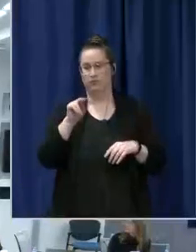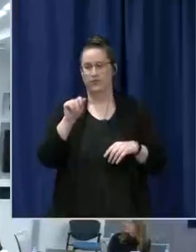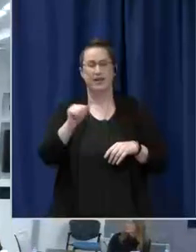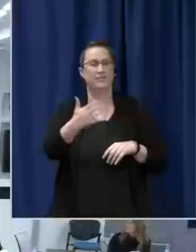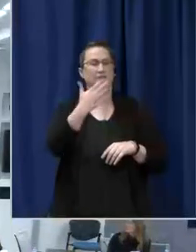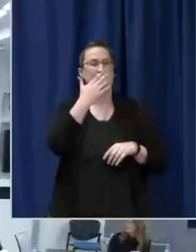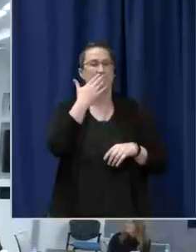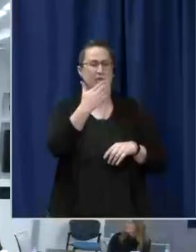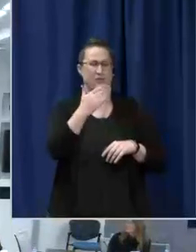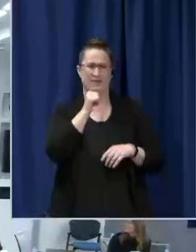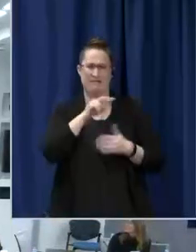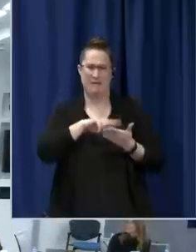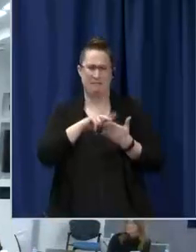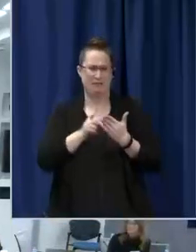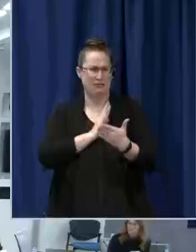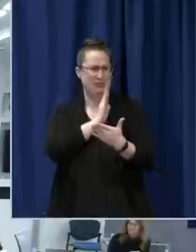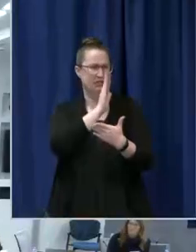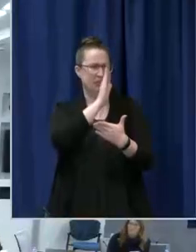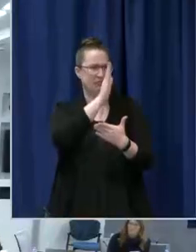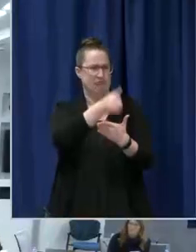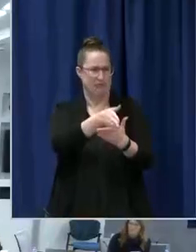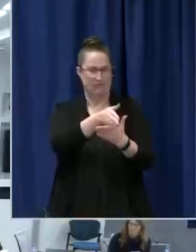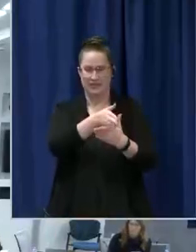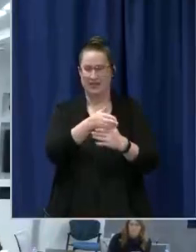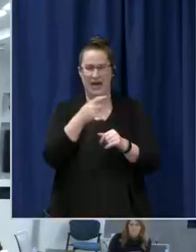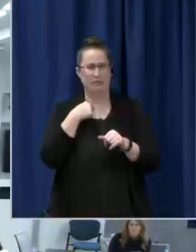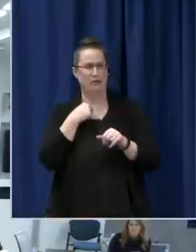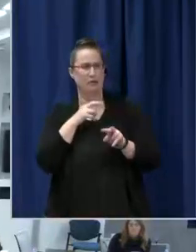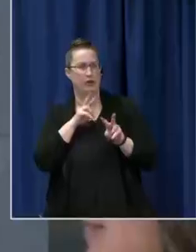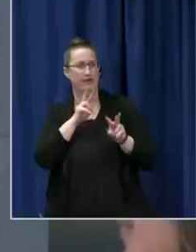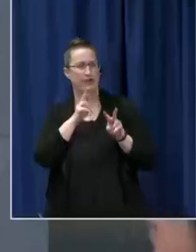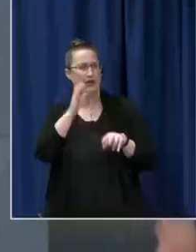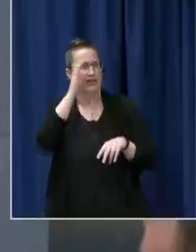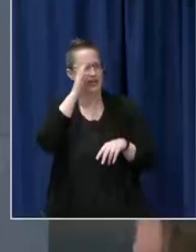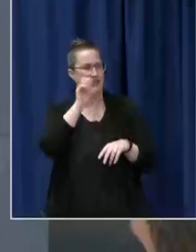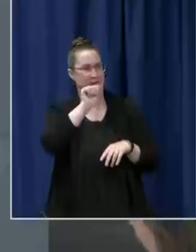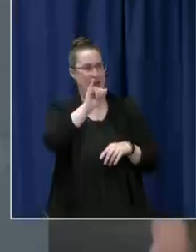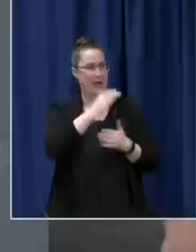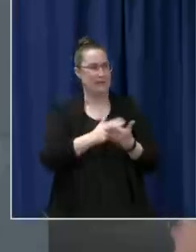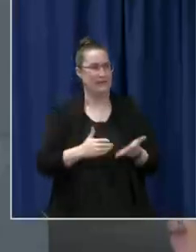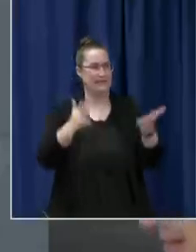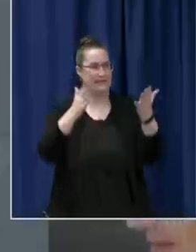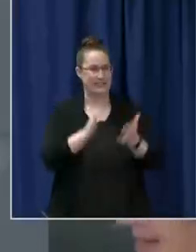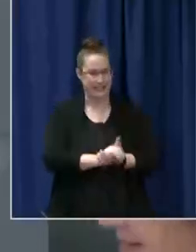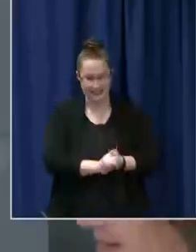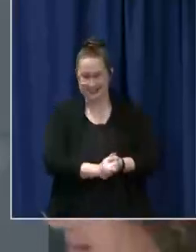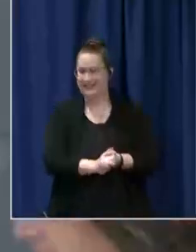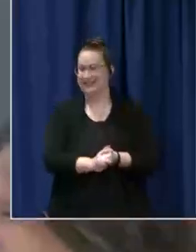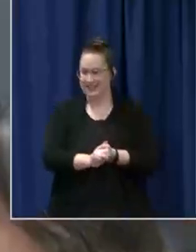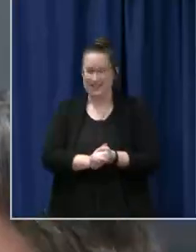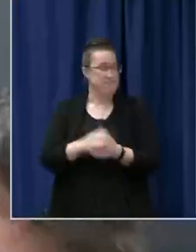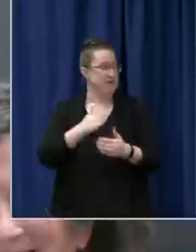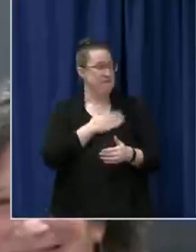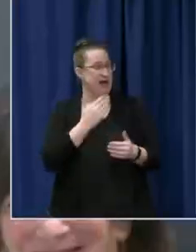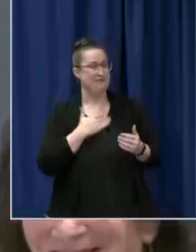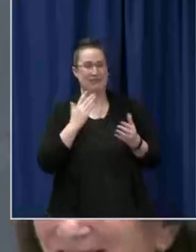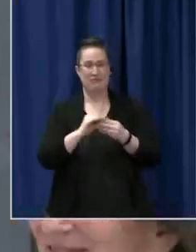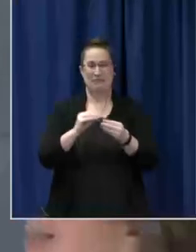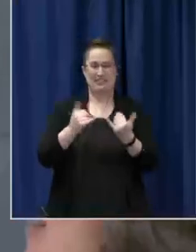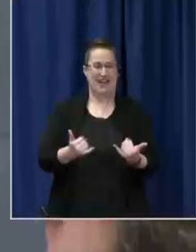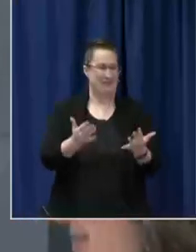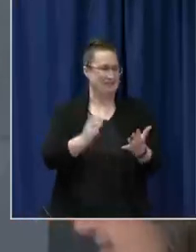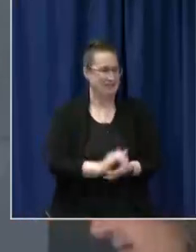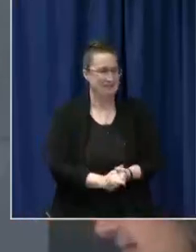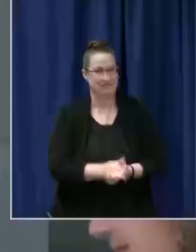I didn't mean to interrupt anything, and in fact, I was kind of looking forward to hearing the AI piece, but I'm happy to give remarks now.